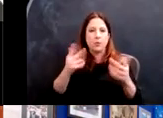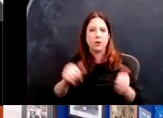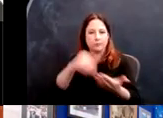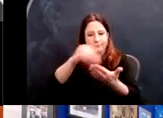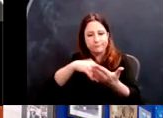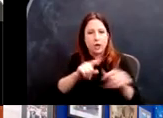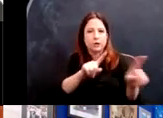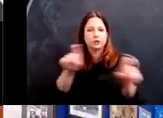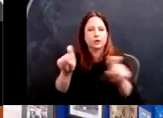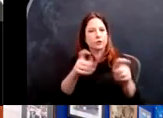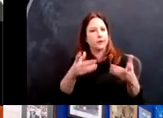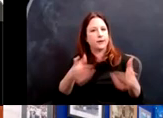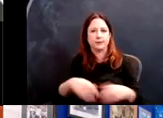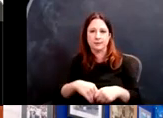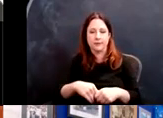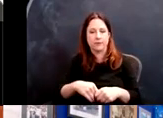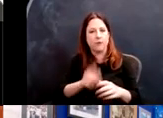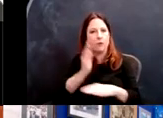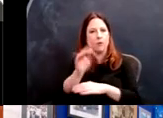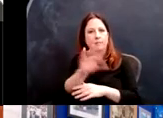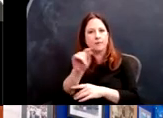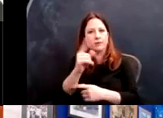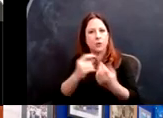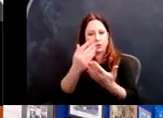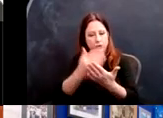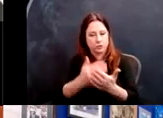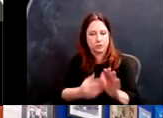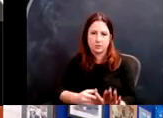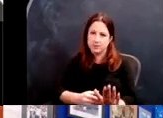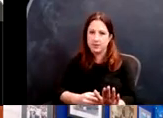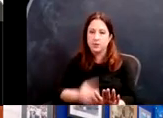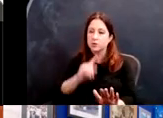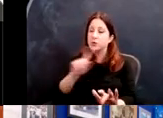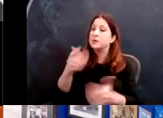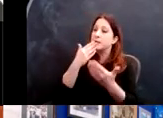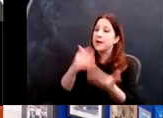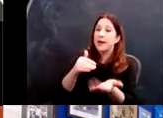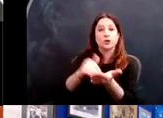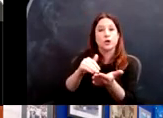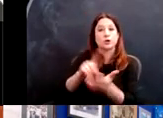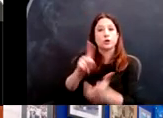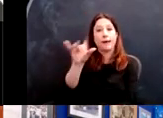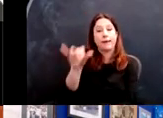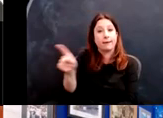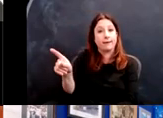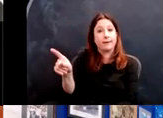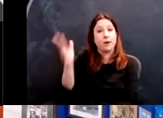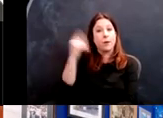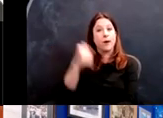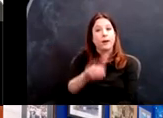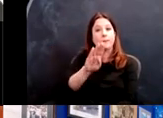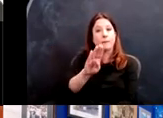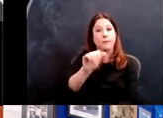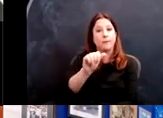survey of, 50 plus questions. So I want to thank Dr. Kelly, because the BARC 10